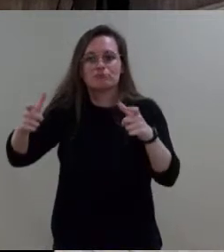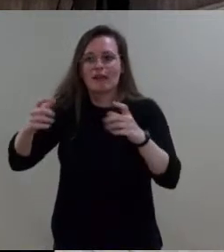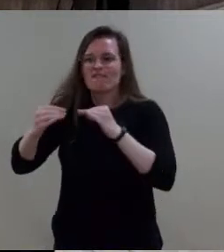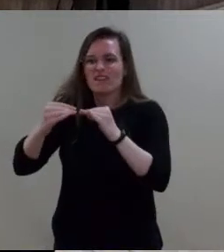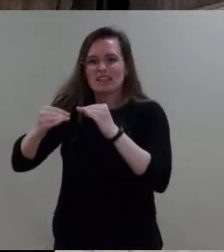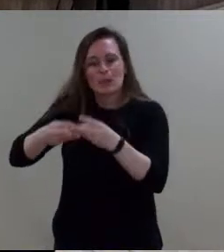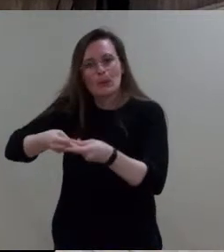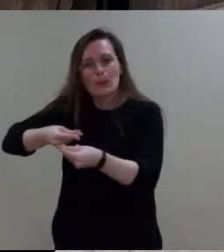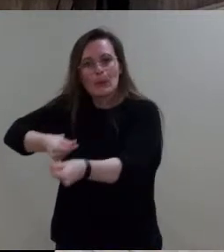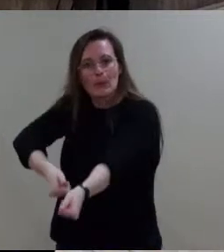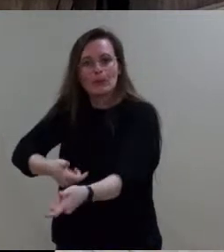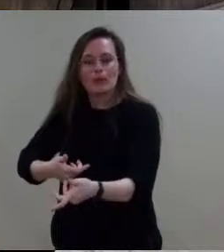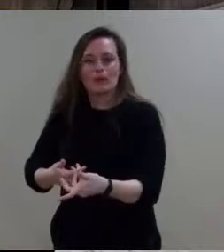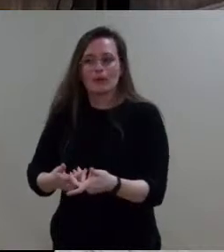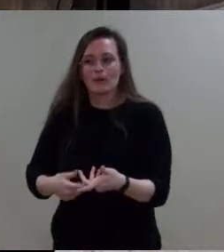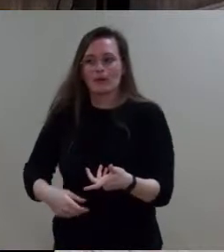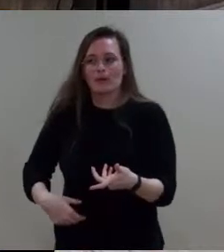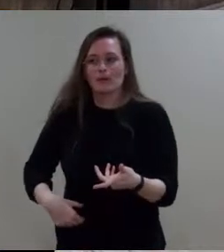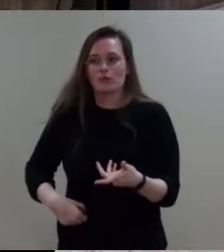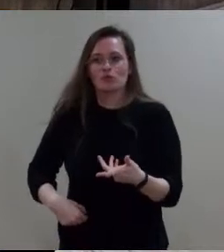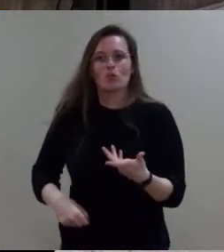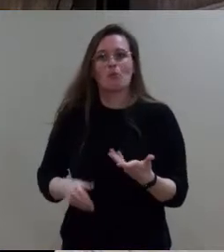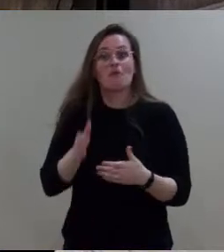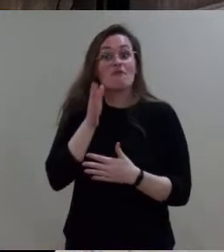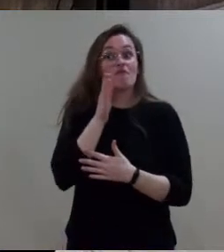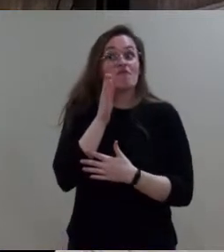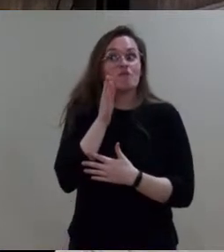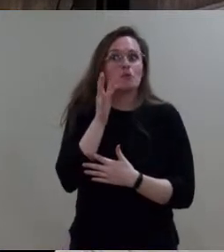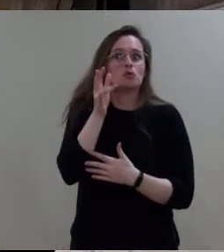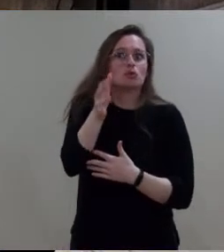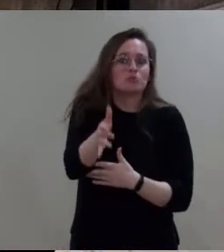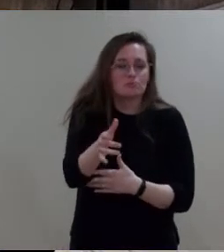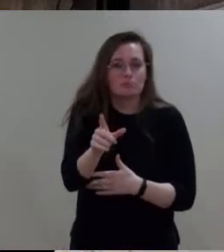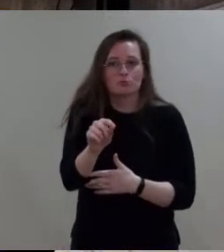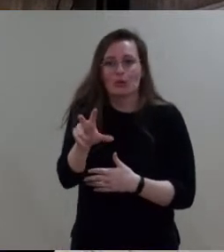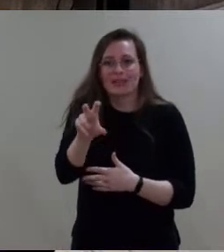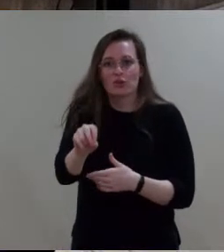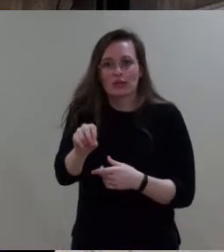going to come to fruition in 2030,